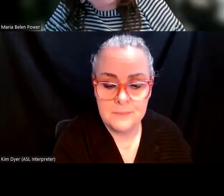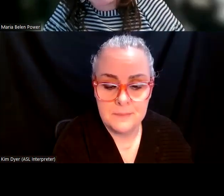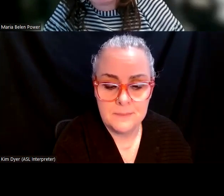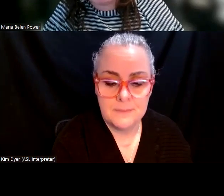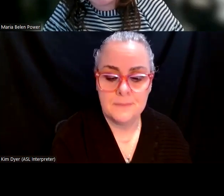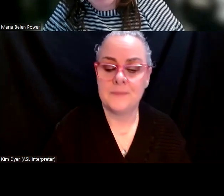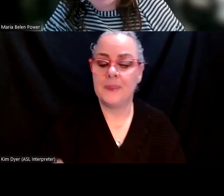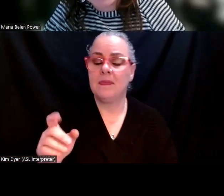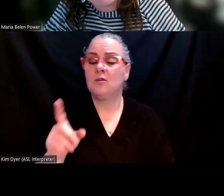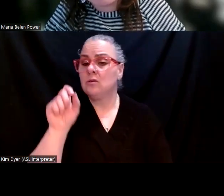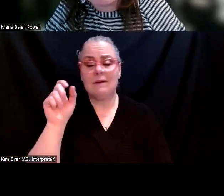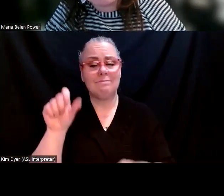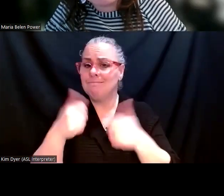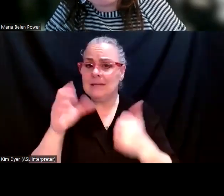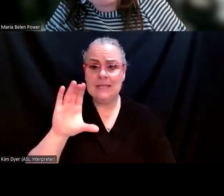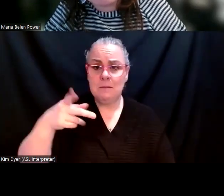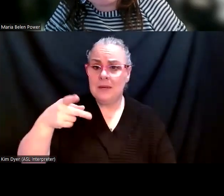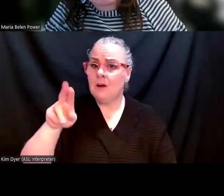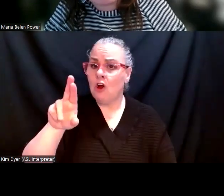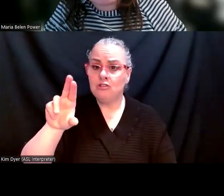any other topic.